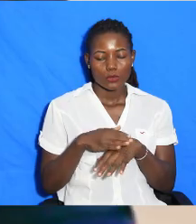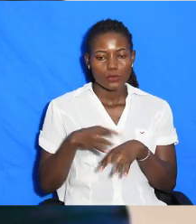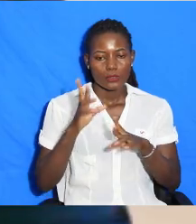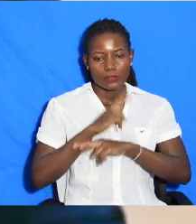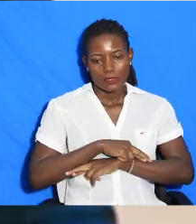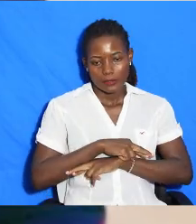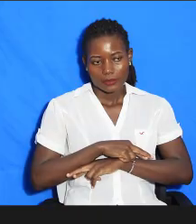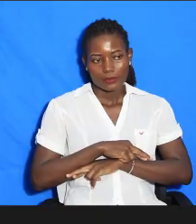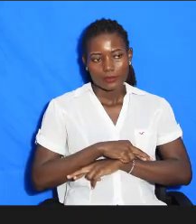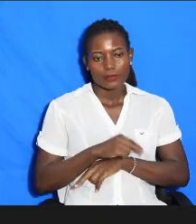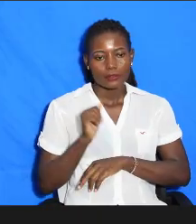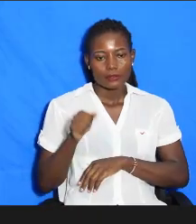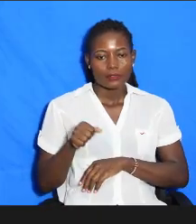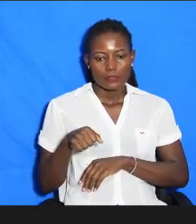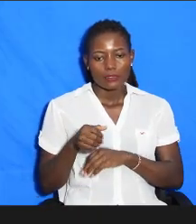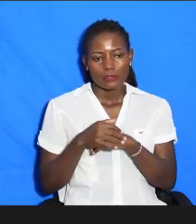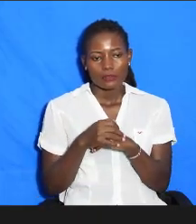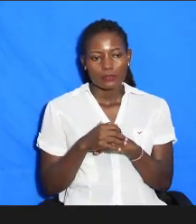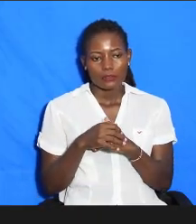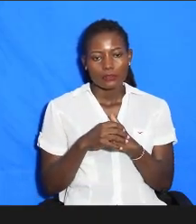rest, you Yes, know,